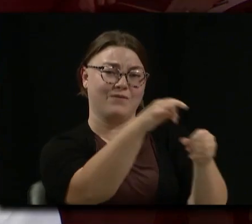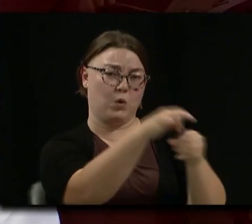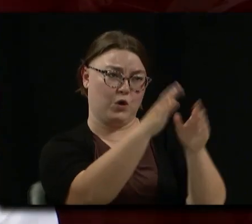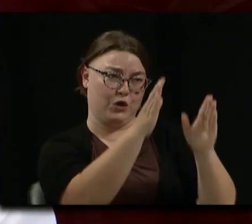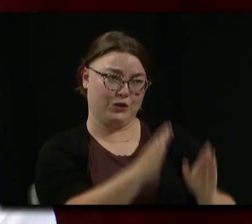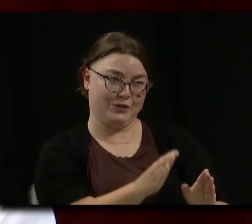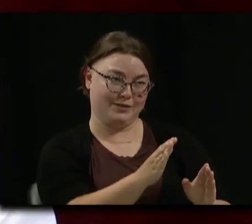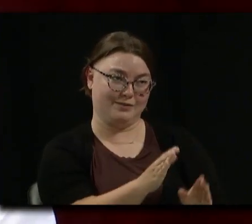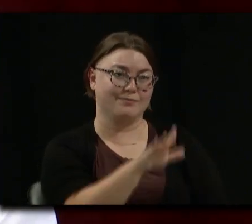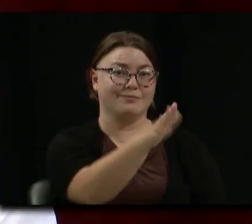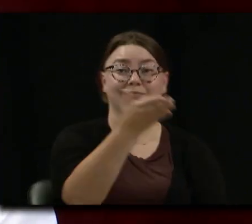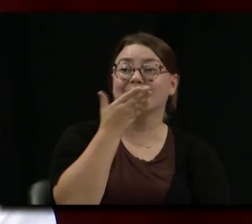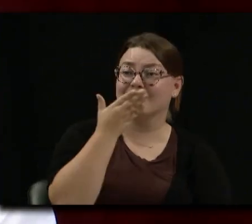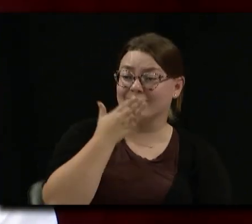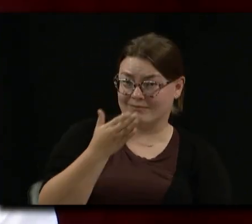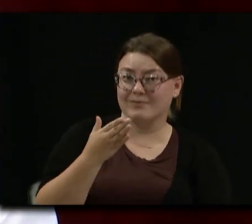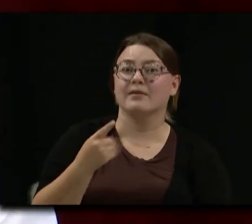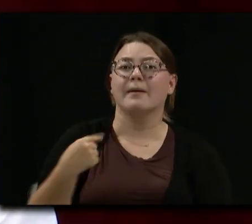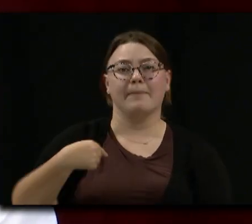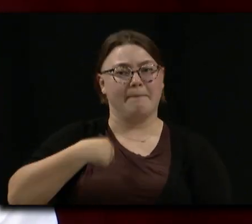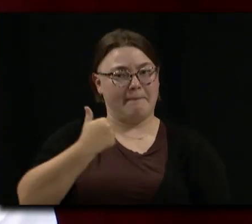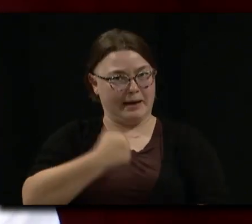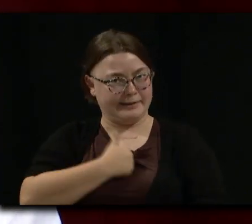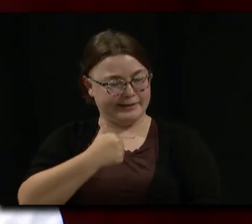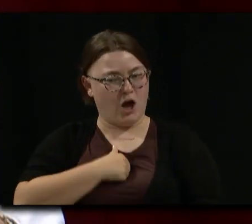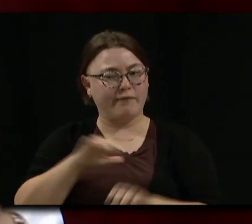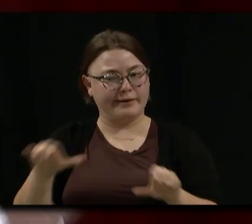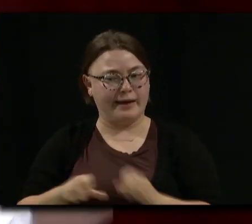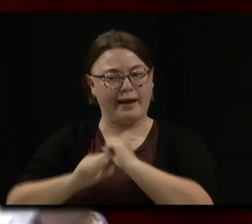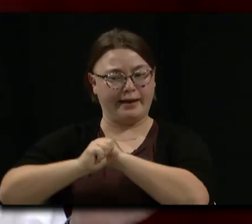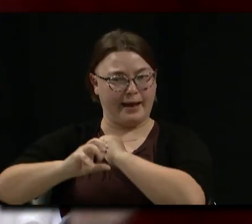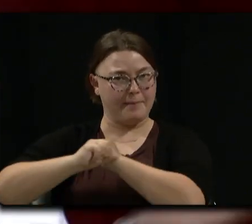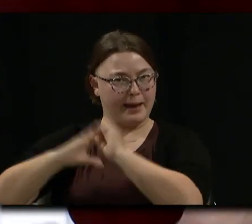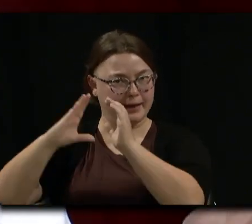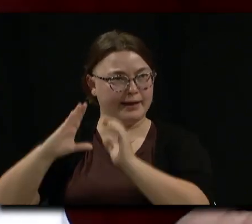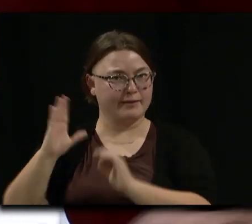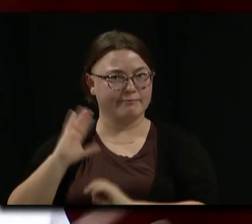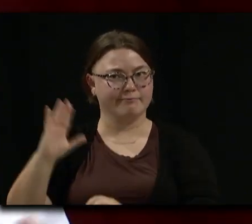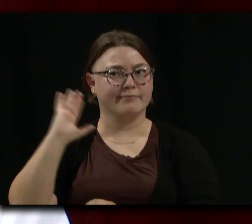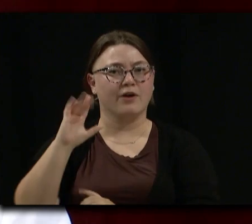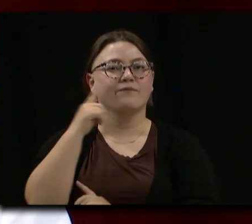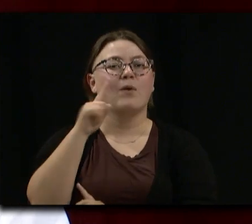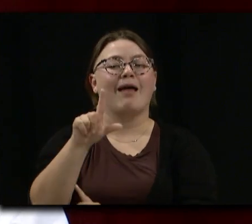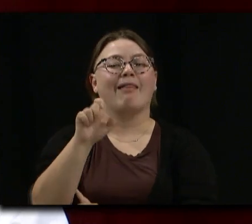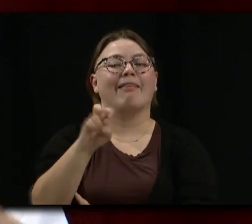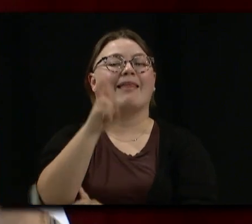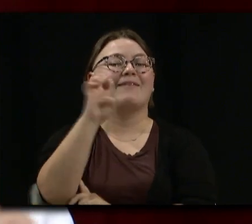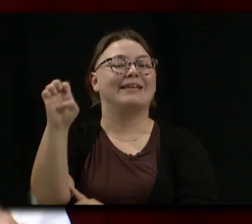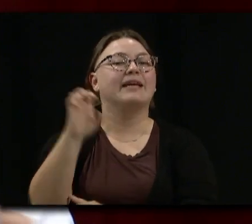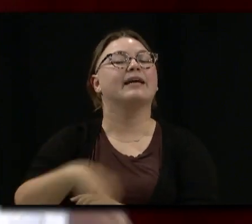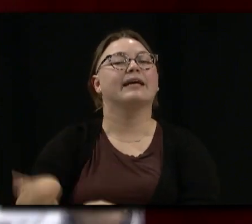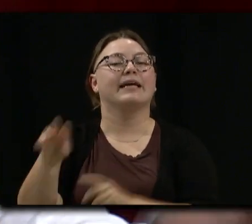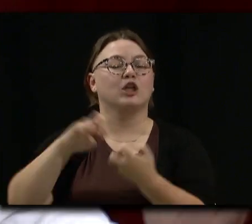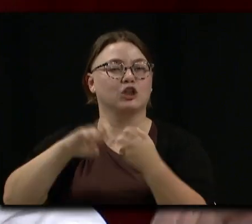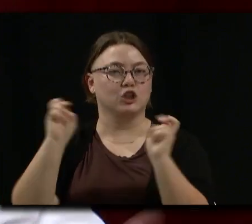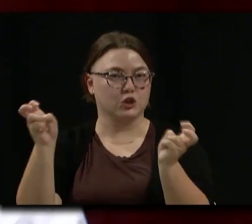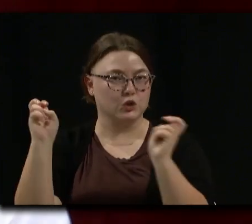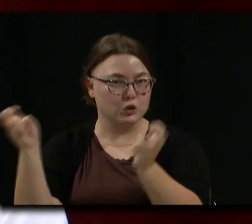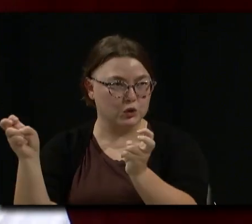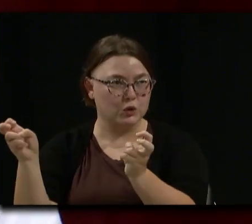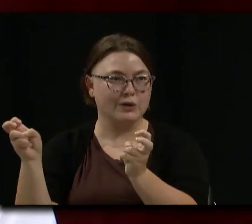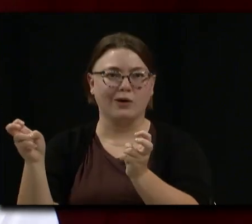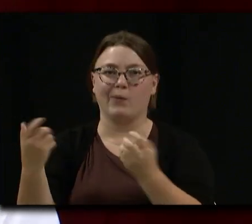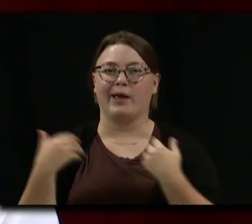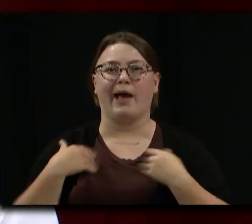of those campaigners at one time, support of a levy issue. And so I definitely sat at the table